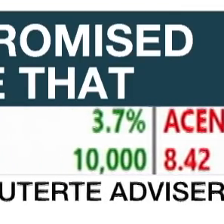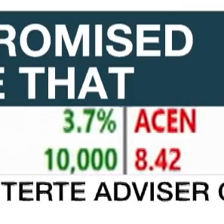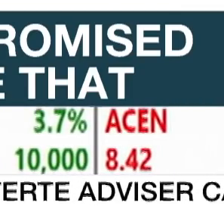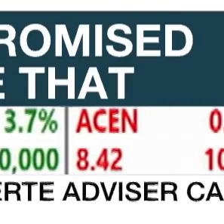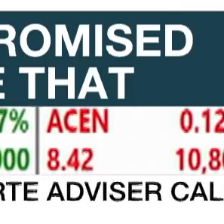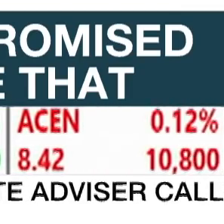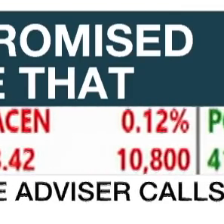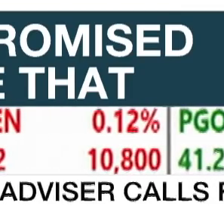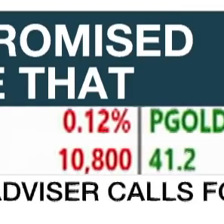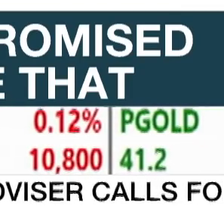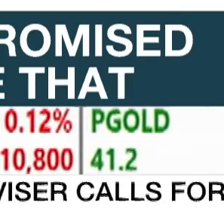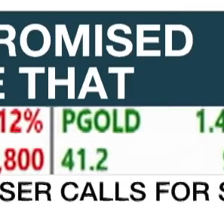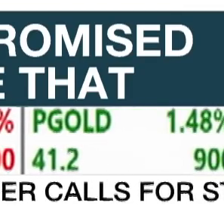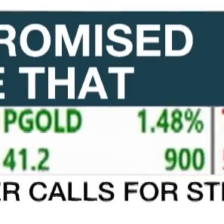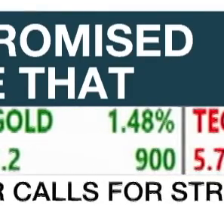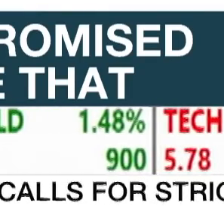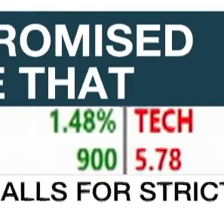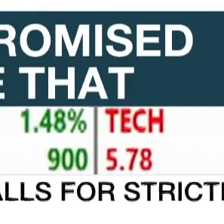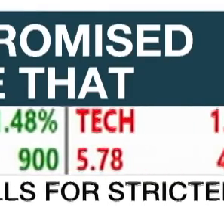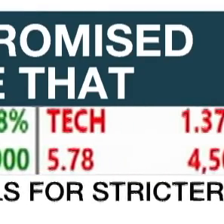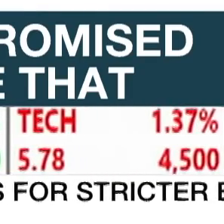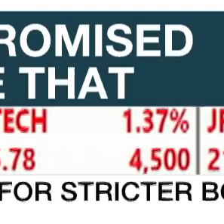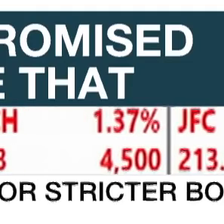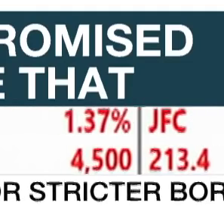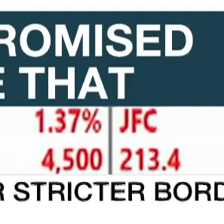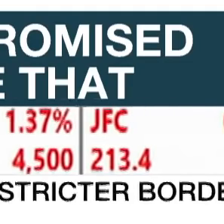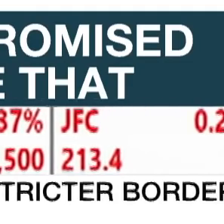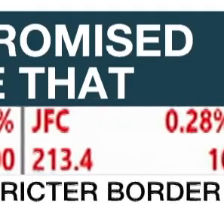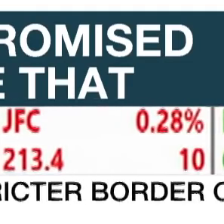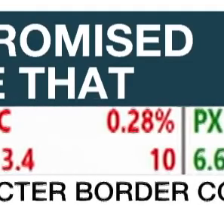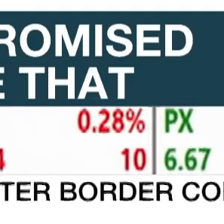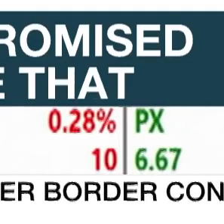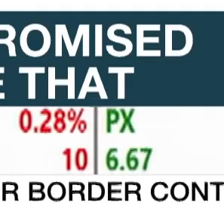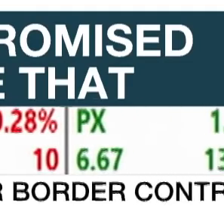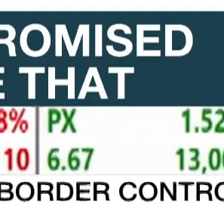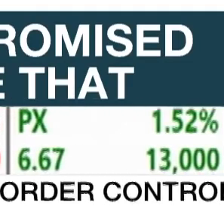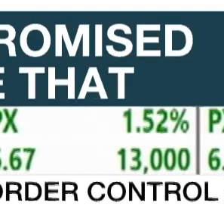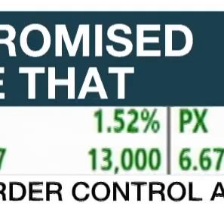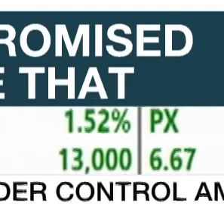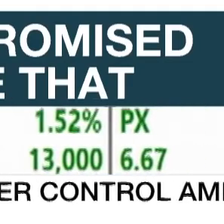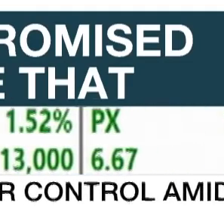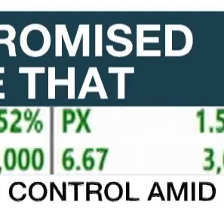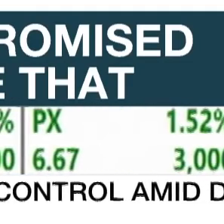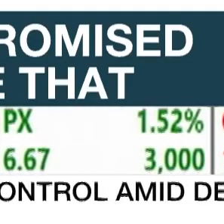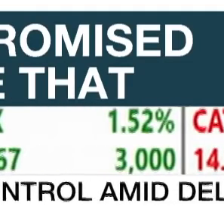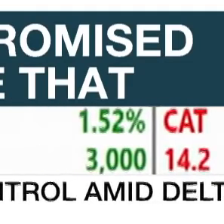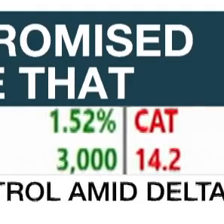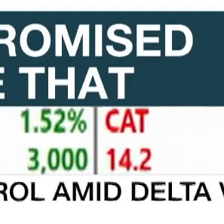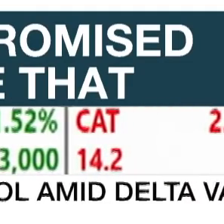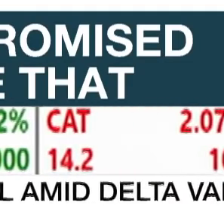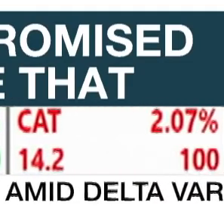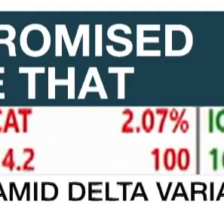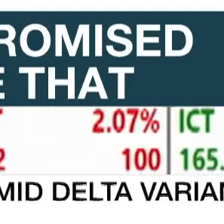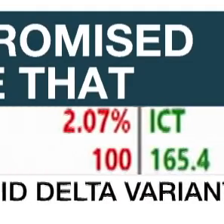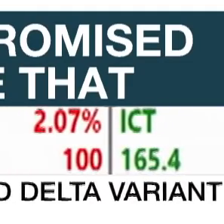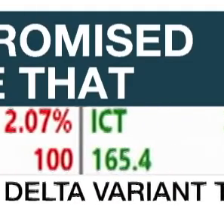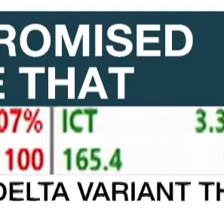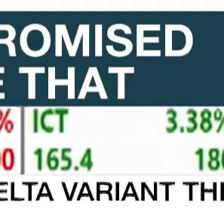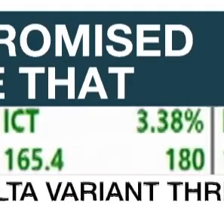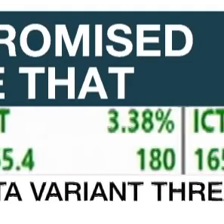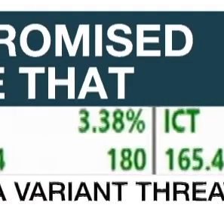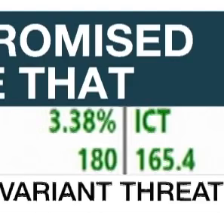out of time and we have more questions to ask you. You said a while ago that you're just really waiting for details, more